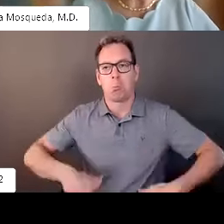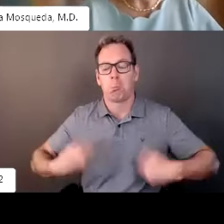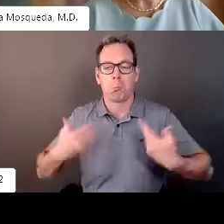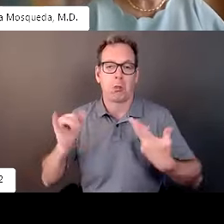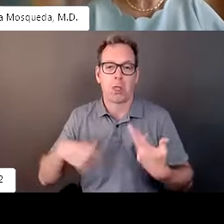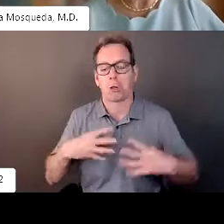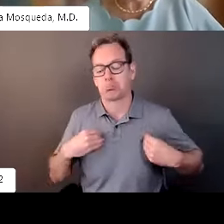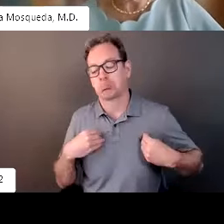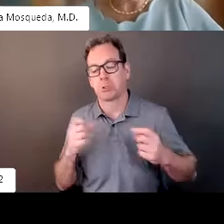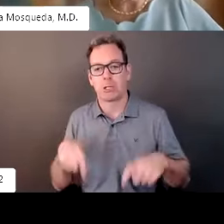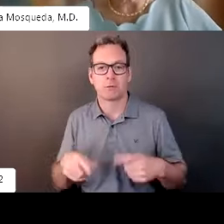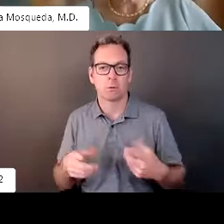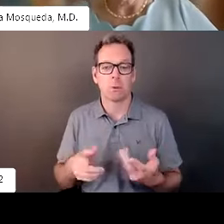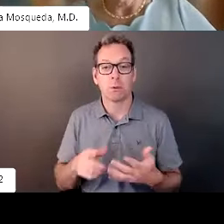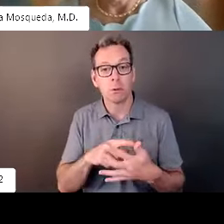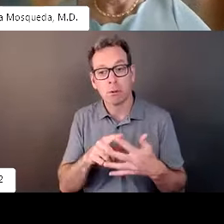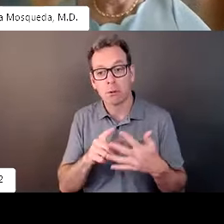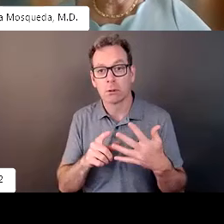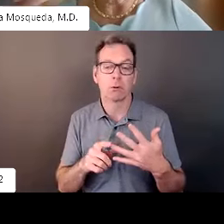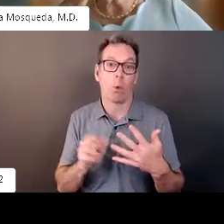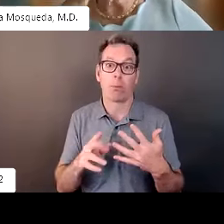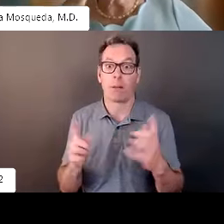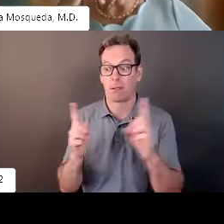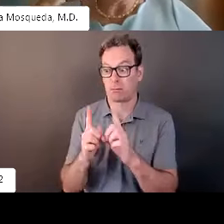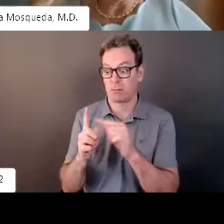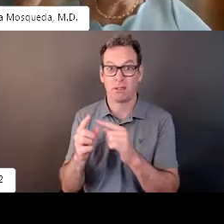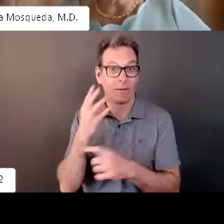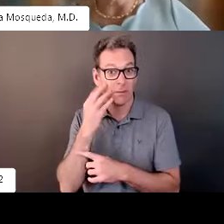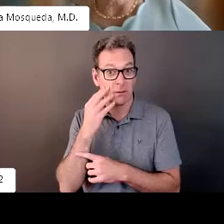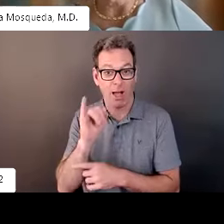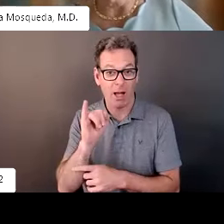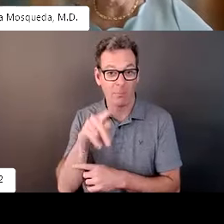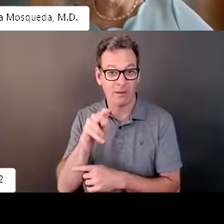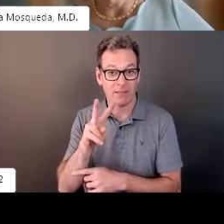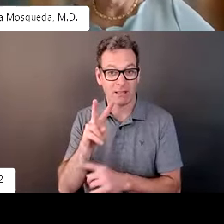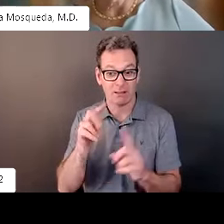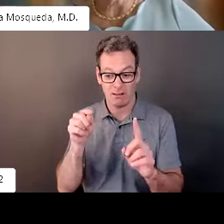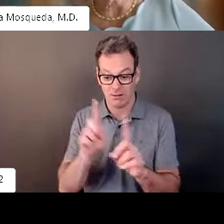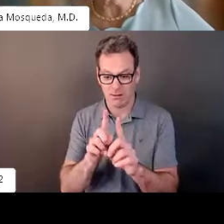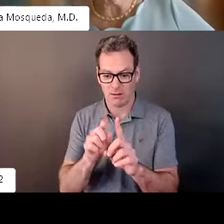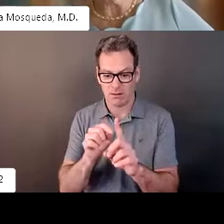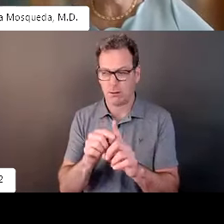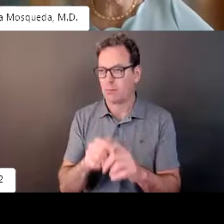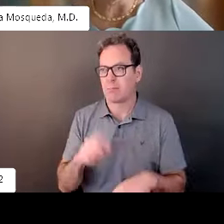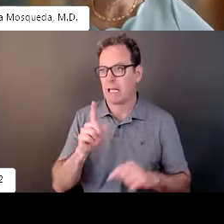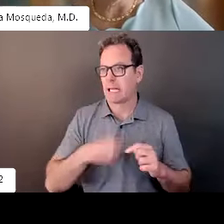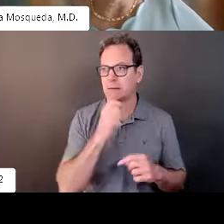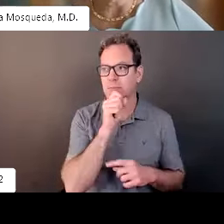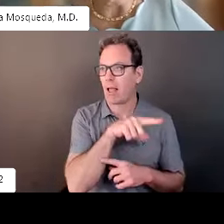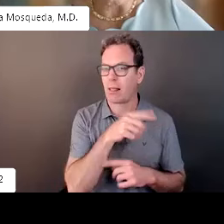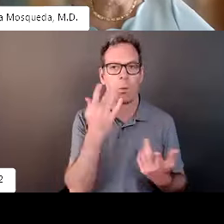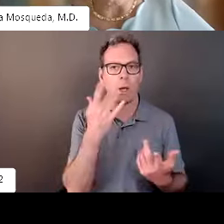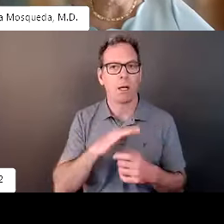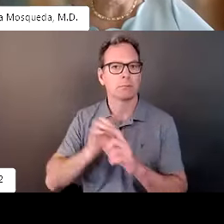person economically or physically. They might not feel supported. And there can be a lot of